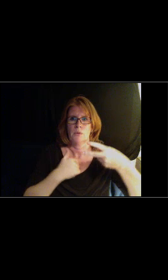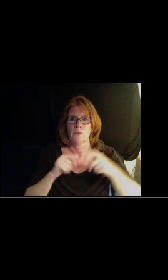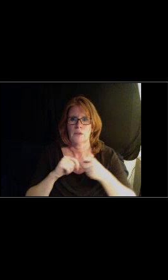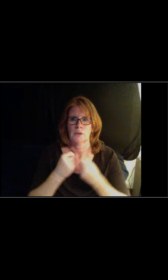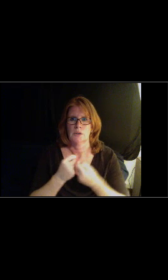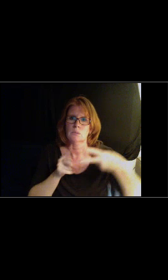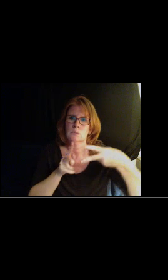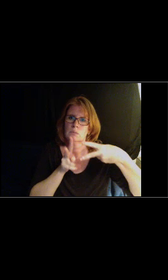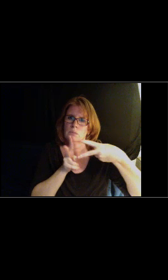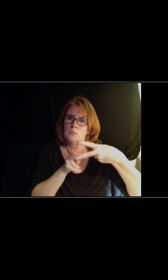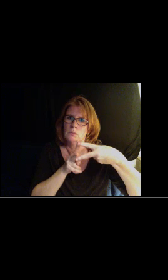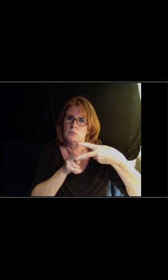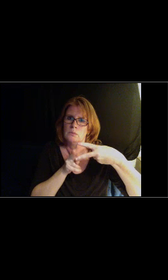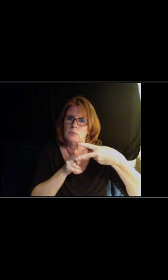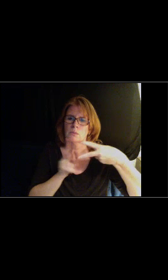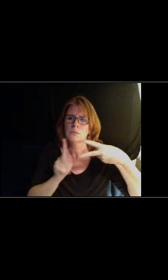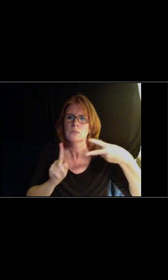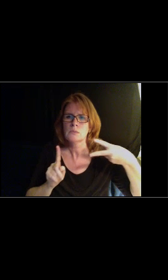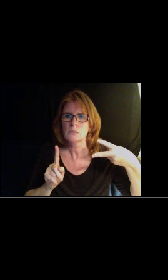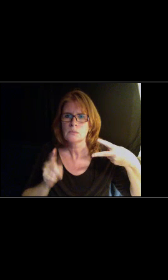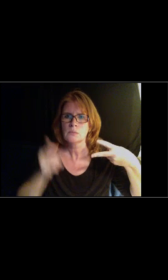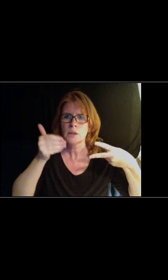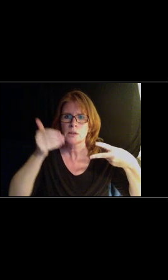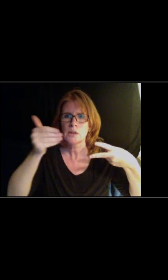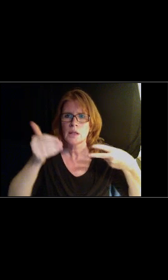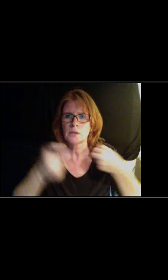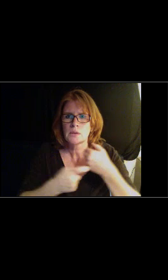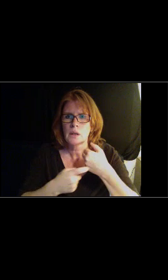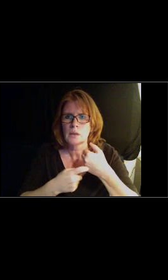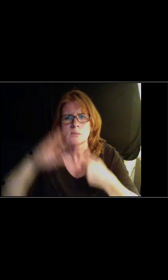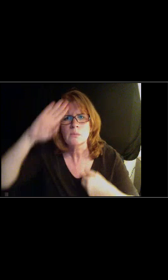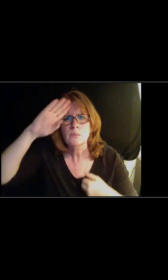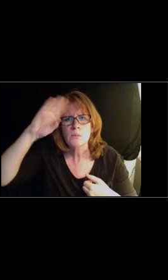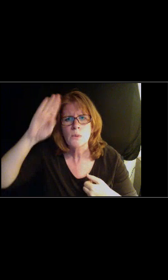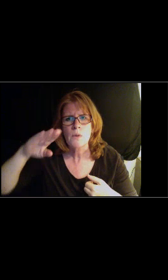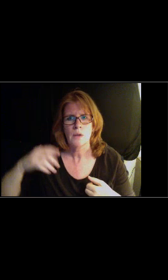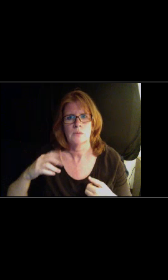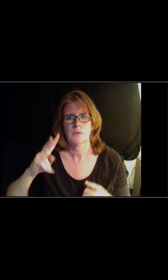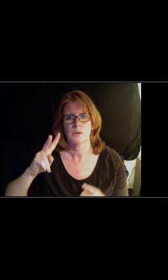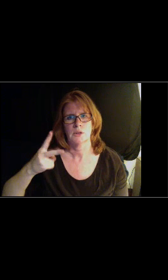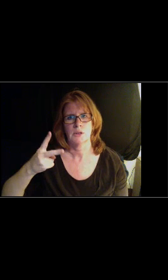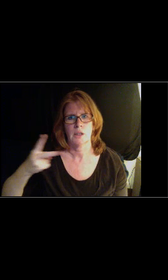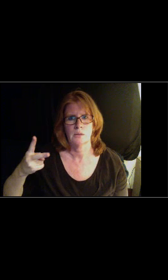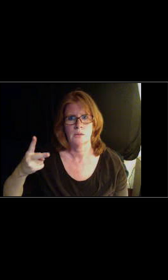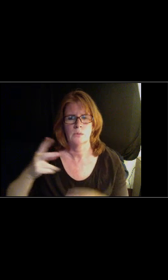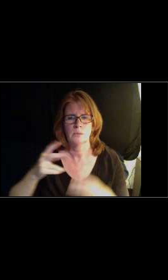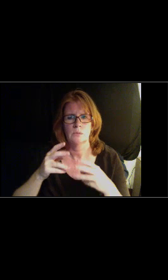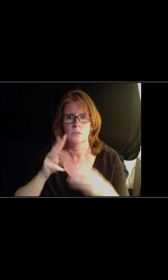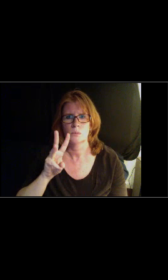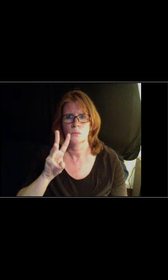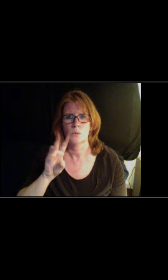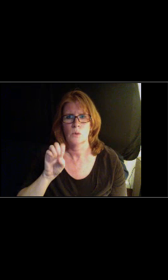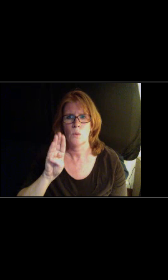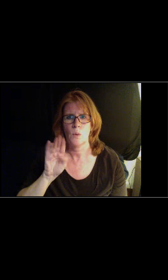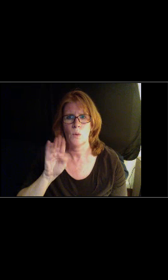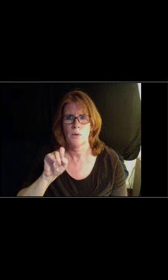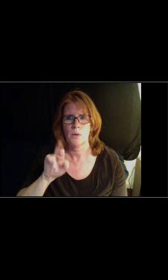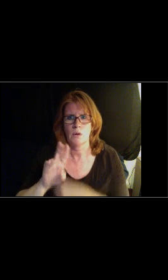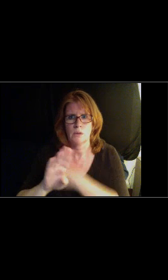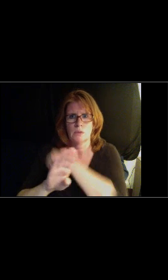So going back to the conduit and member of the team, those two metaphors that we often see. So the next time you see